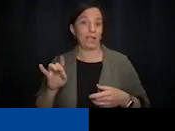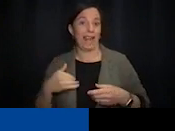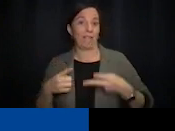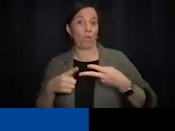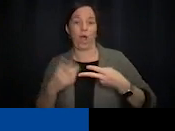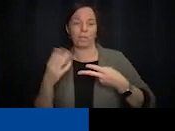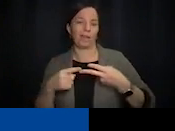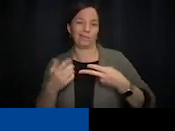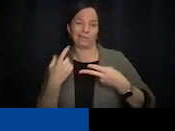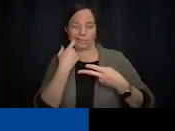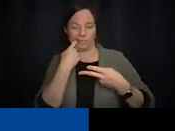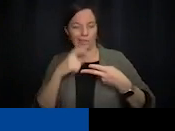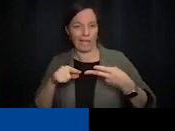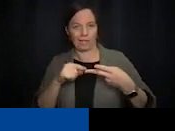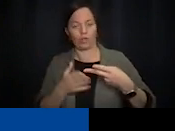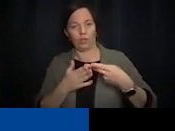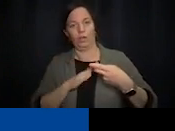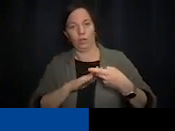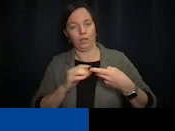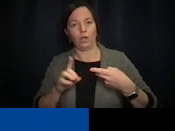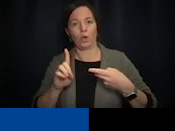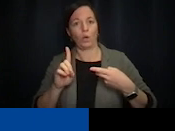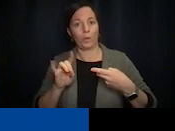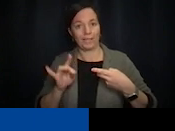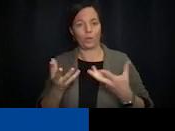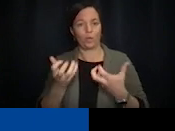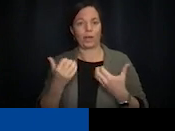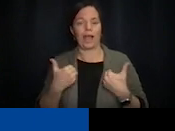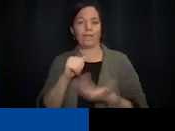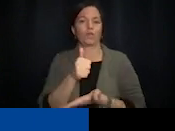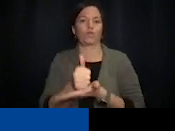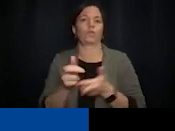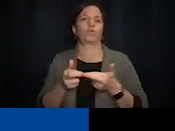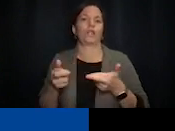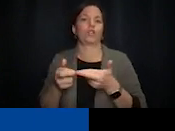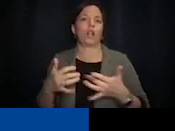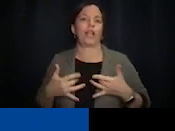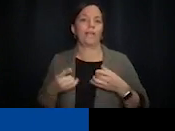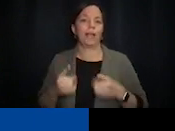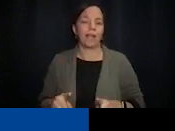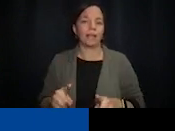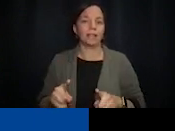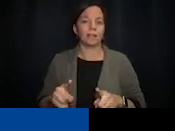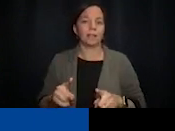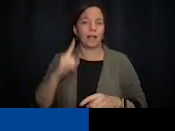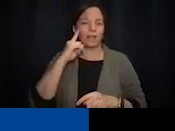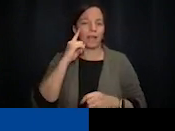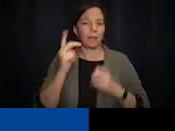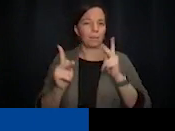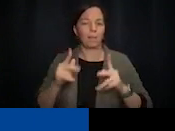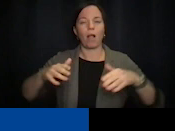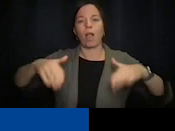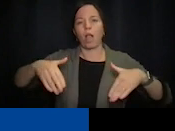been recently canceled. We were gonna have an accreditation regional event. I think people are not quite